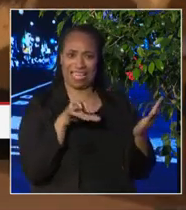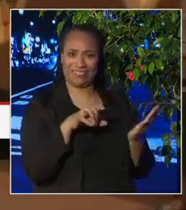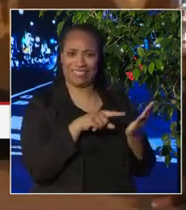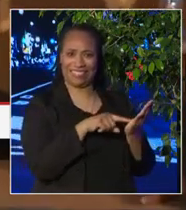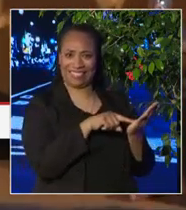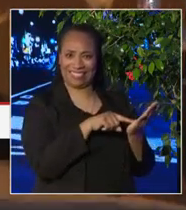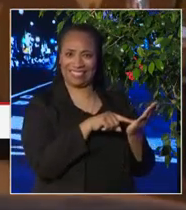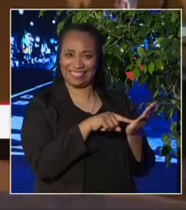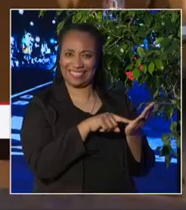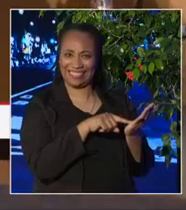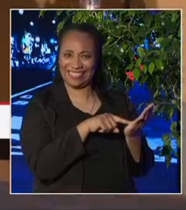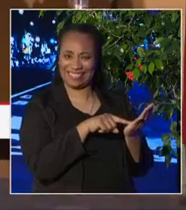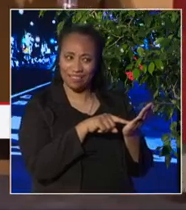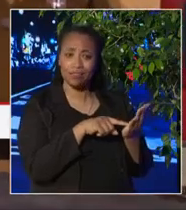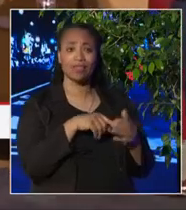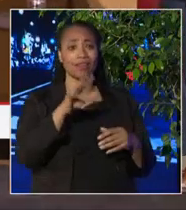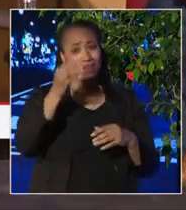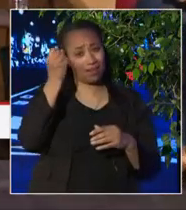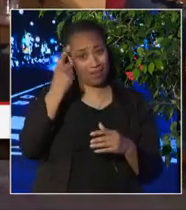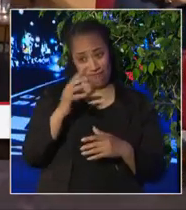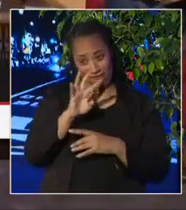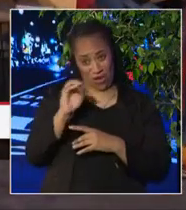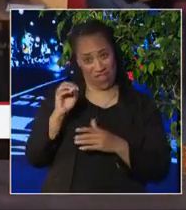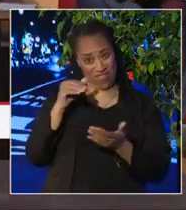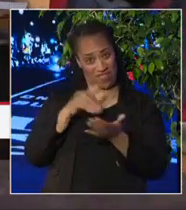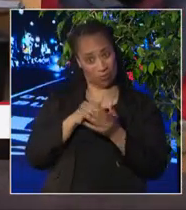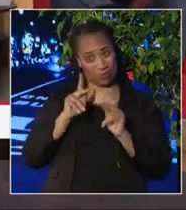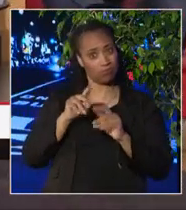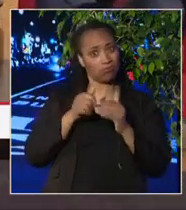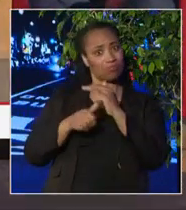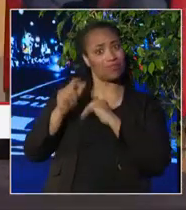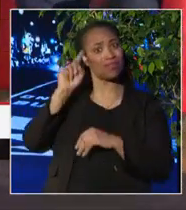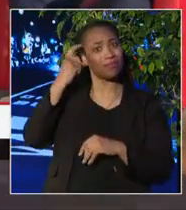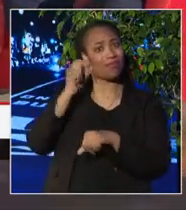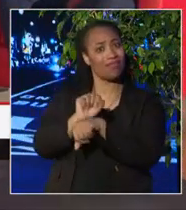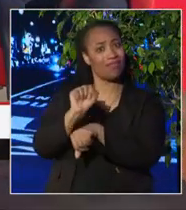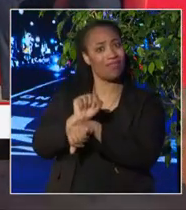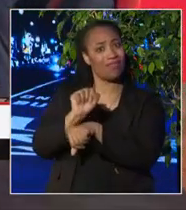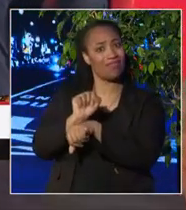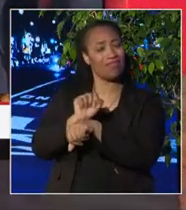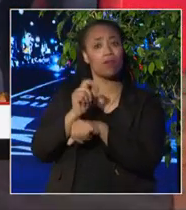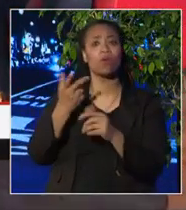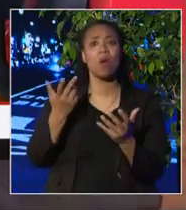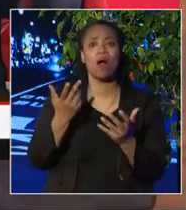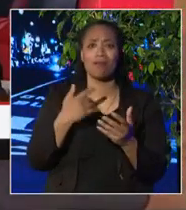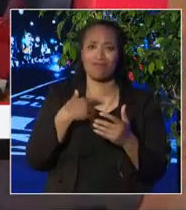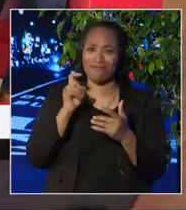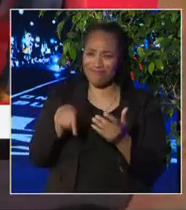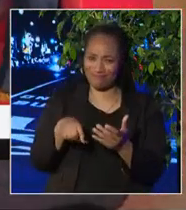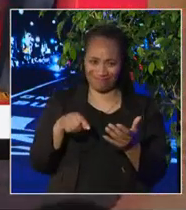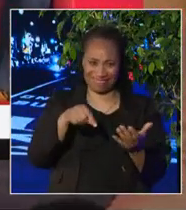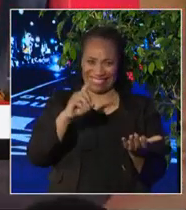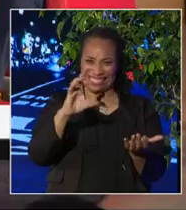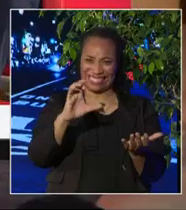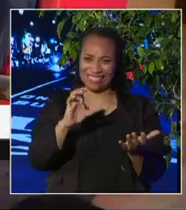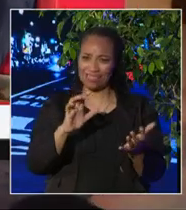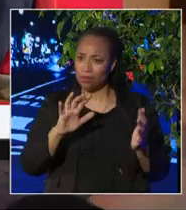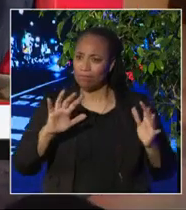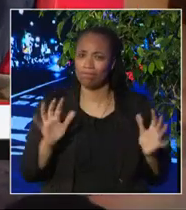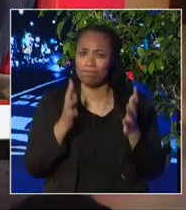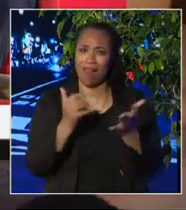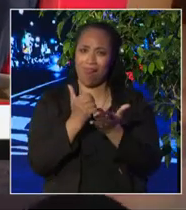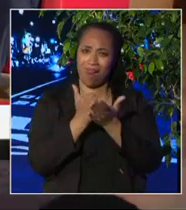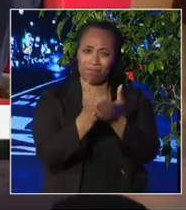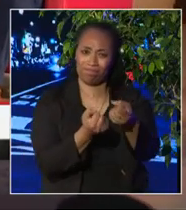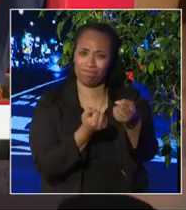the things that have helped the renaissance of the district, and those are investments in kids and